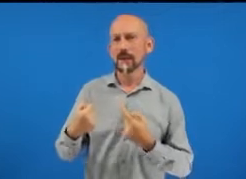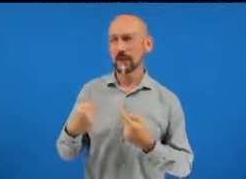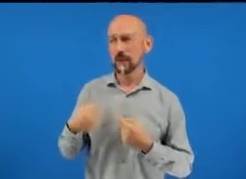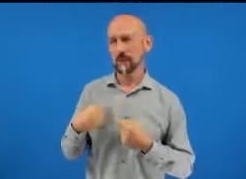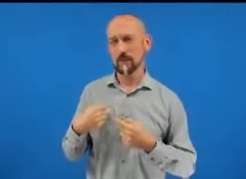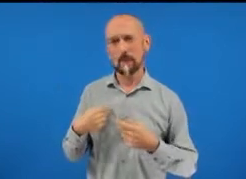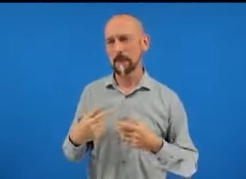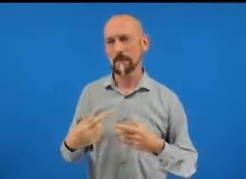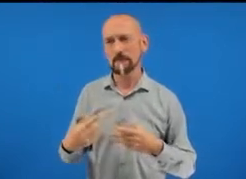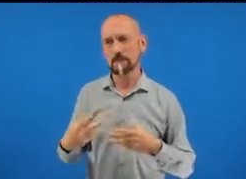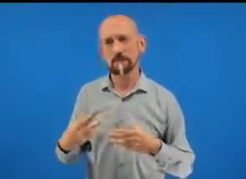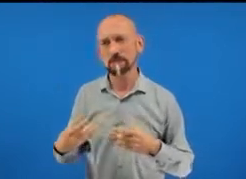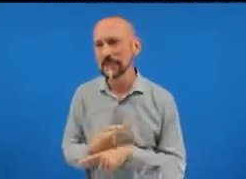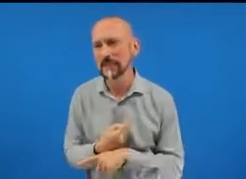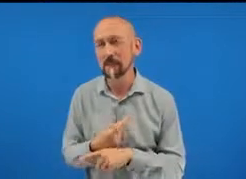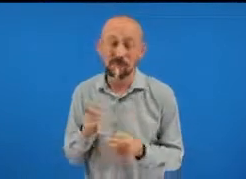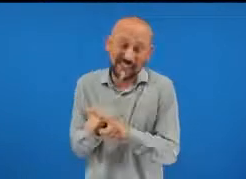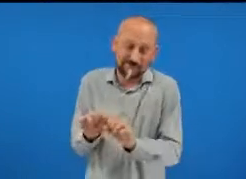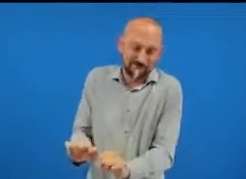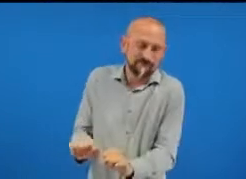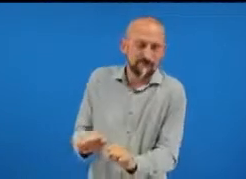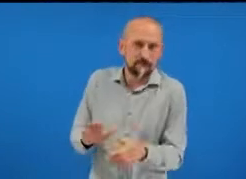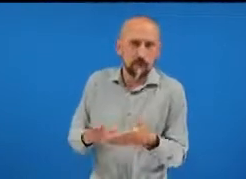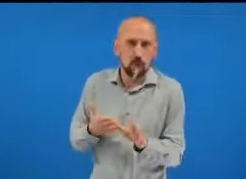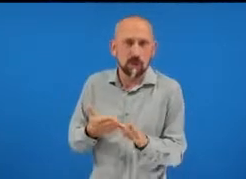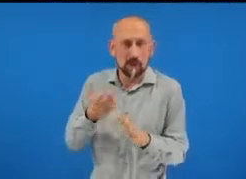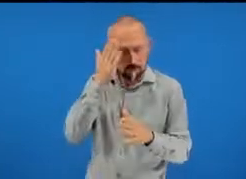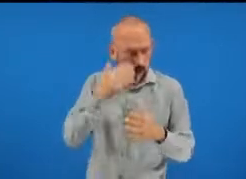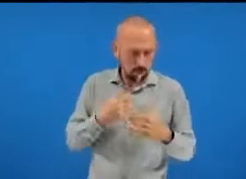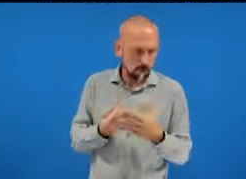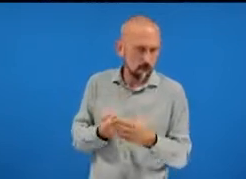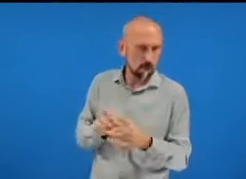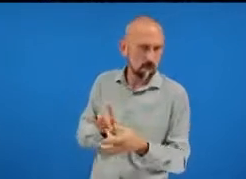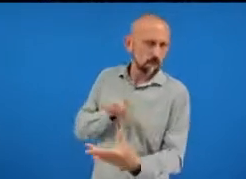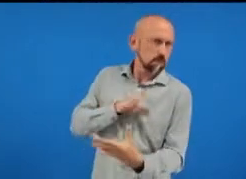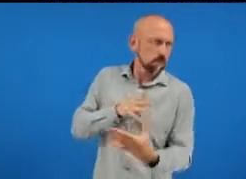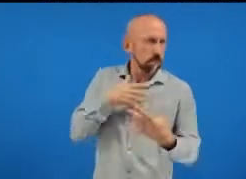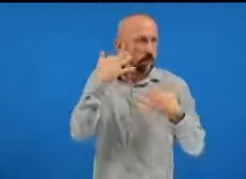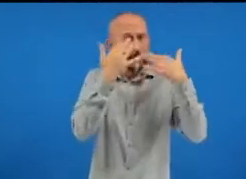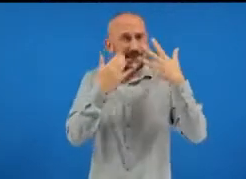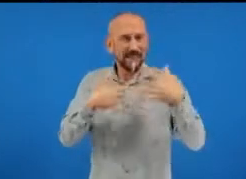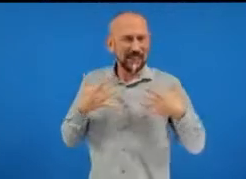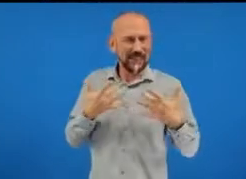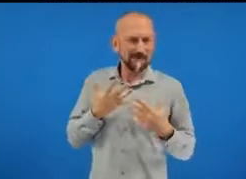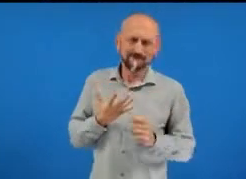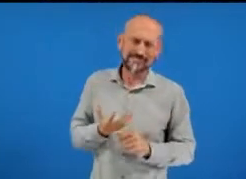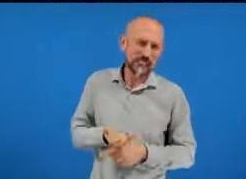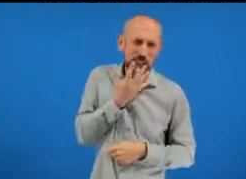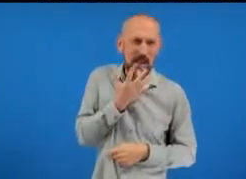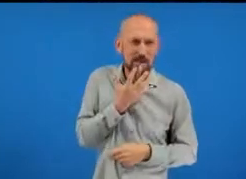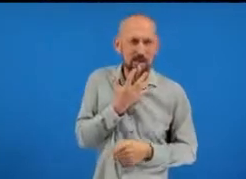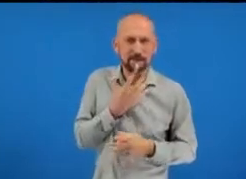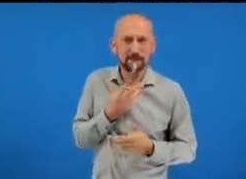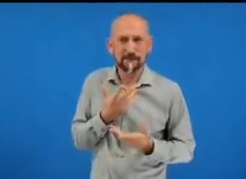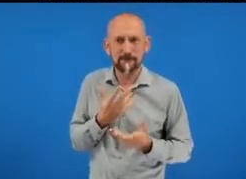having a mum that didn't have all this going on, you know. I think I feel a little bit ashamed, actually, that this is how I've been feeling